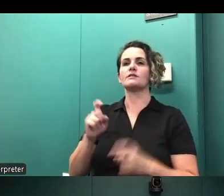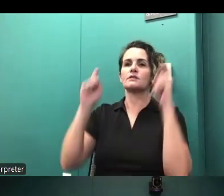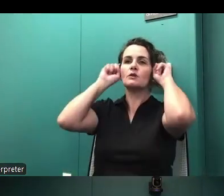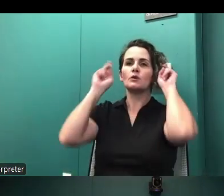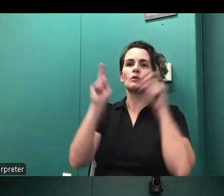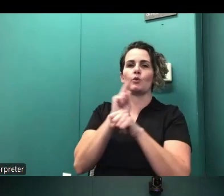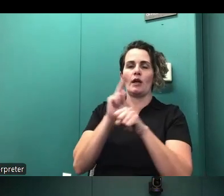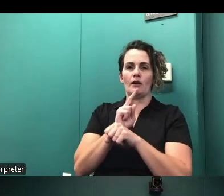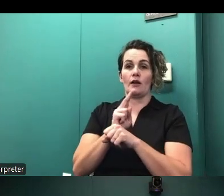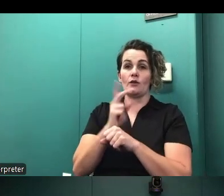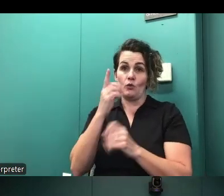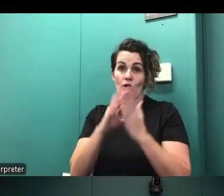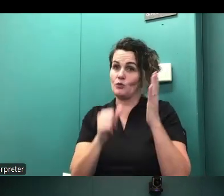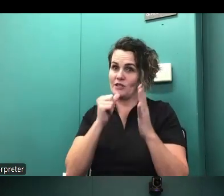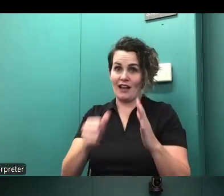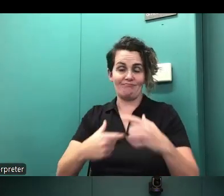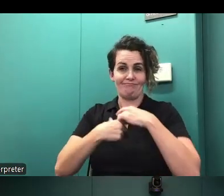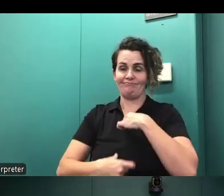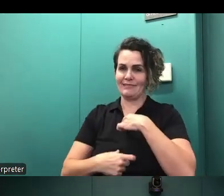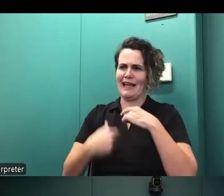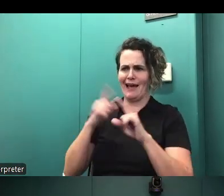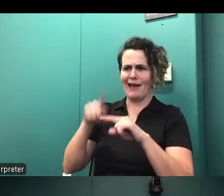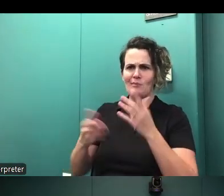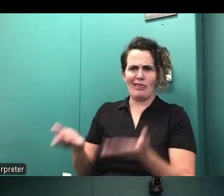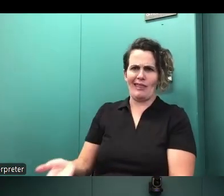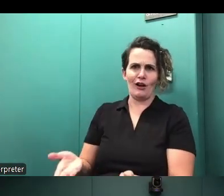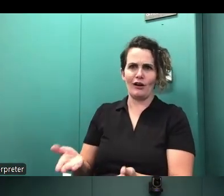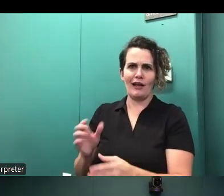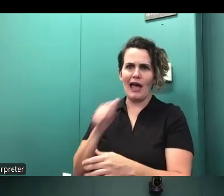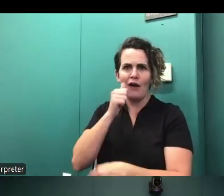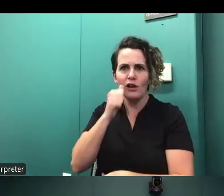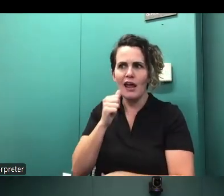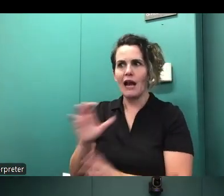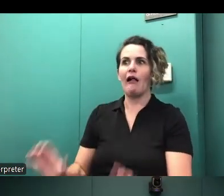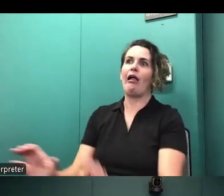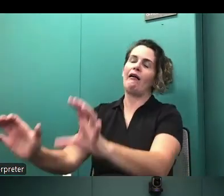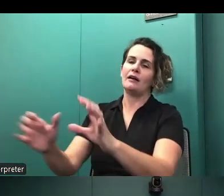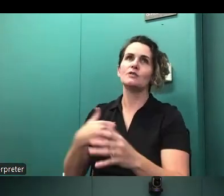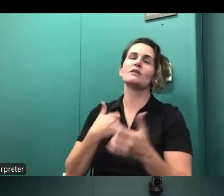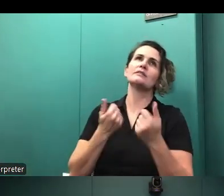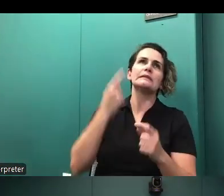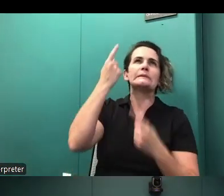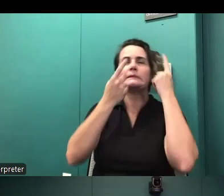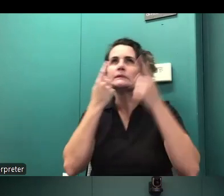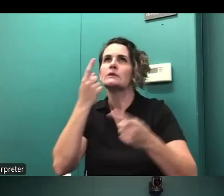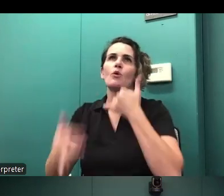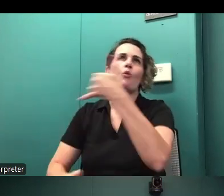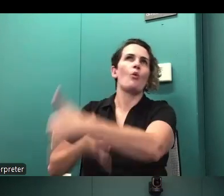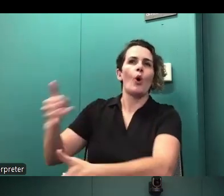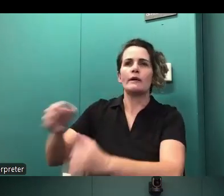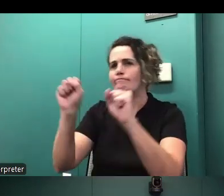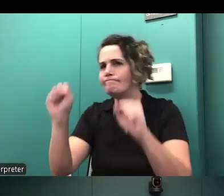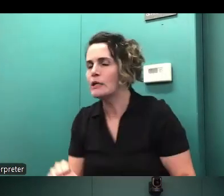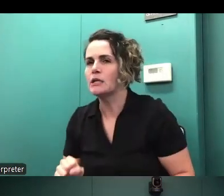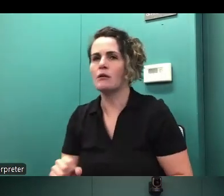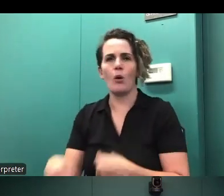she was not wearing her device and I can't be there every day to police it. And so I was trying to get a reward system and put out a little